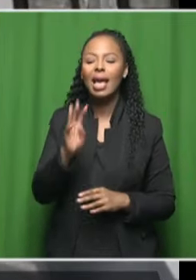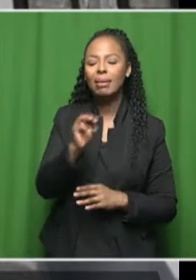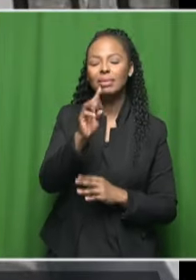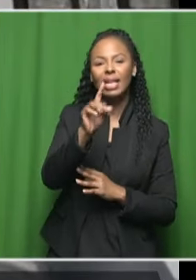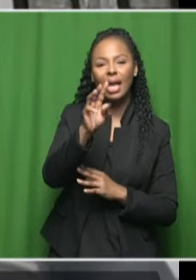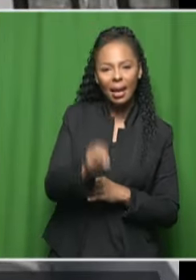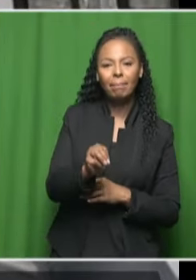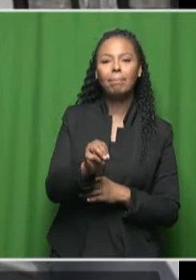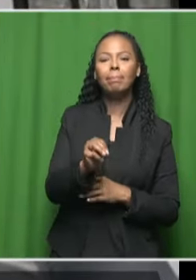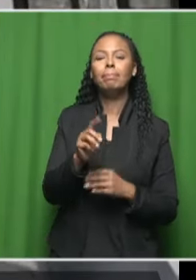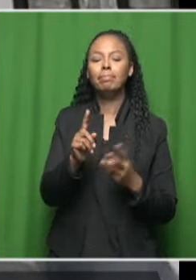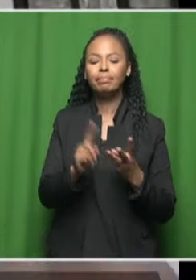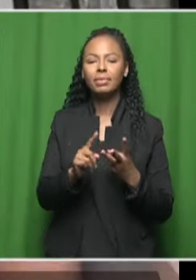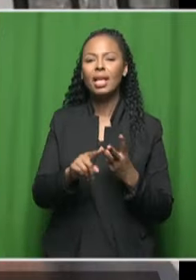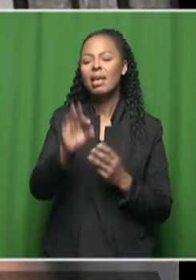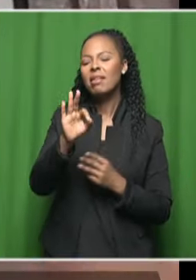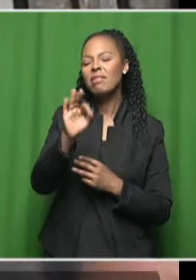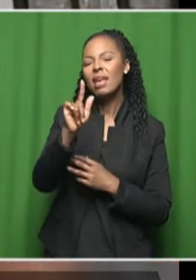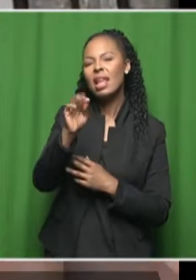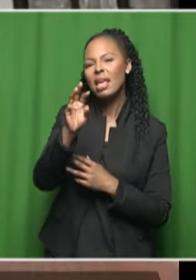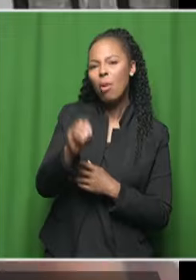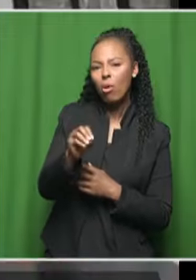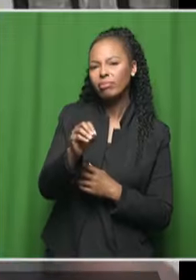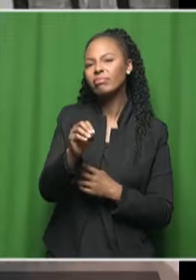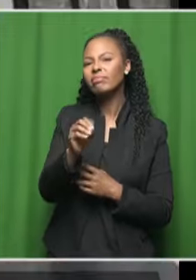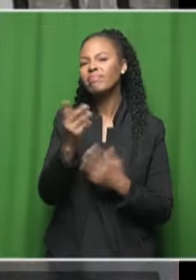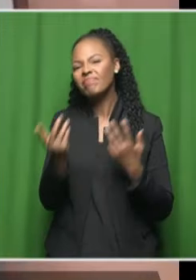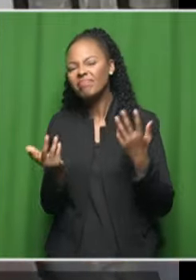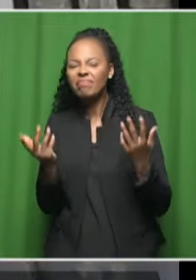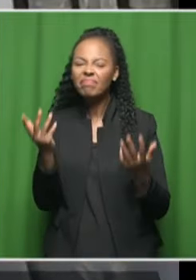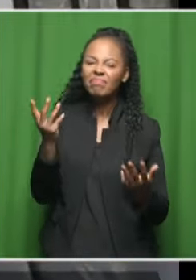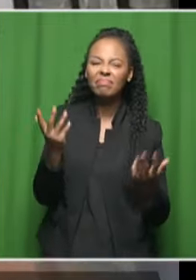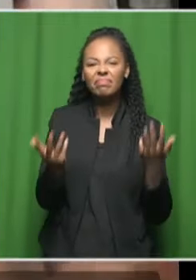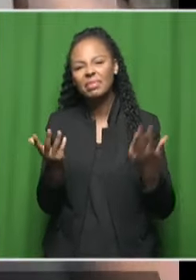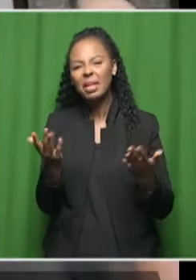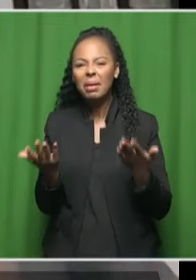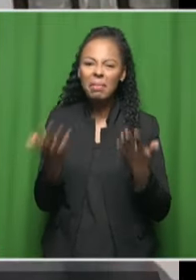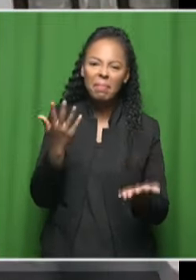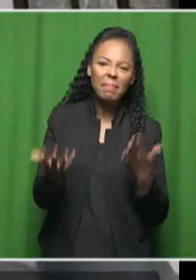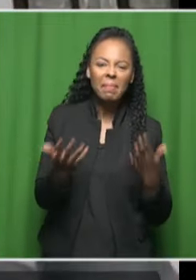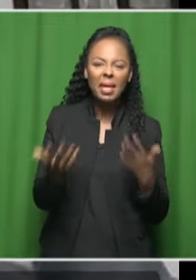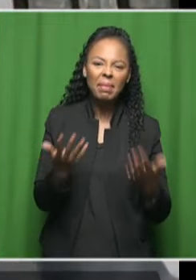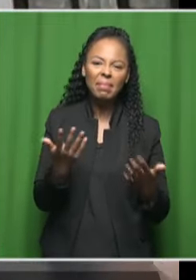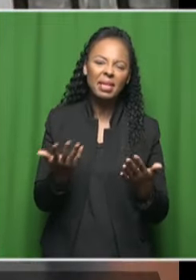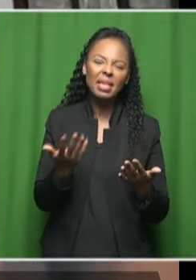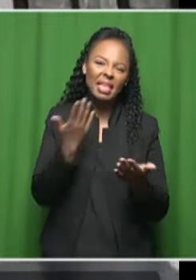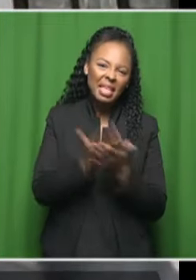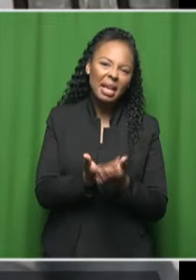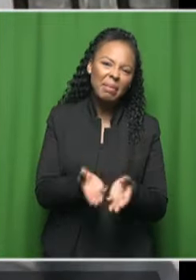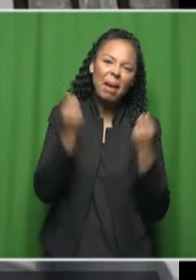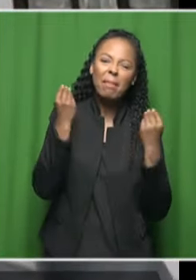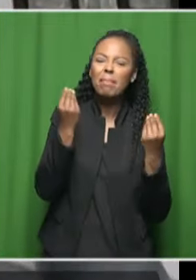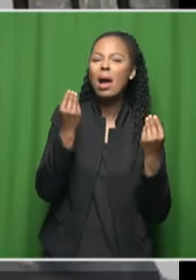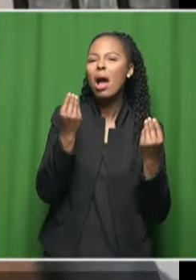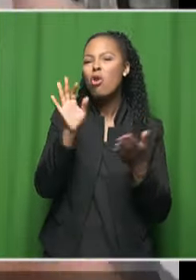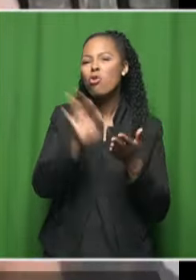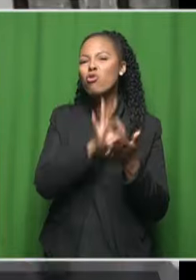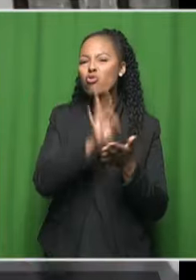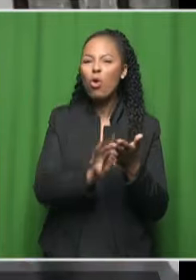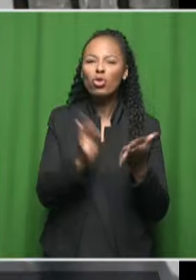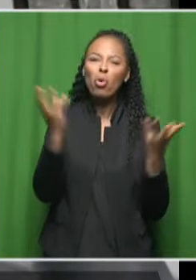FRELIMO might suffer some shift in terms of more or less votes, taking into consideration